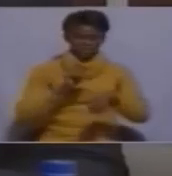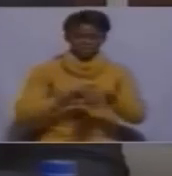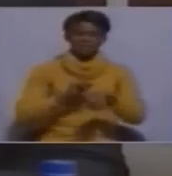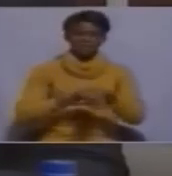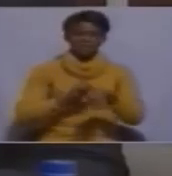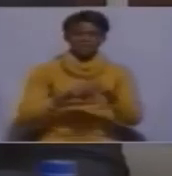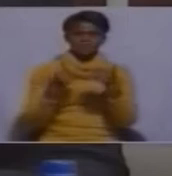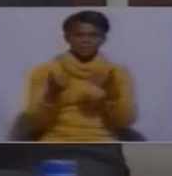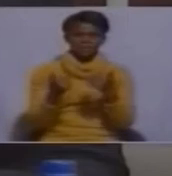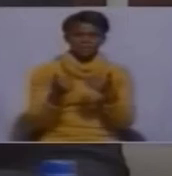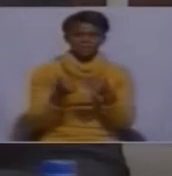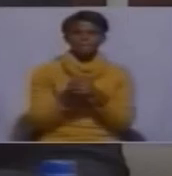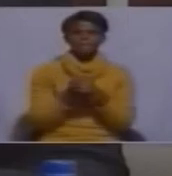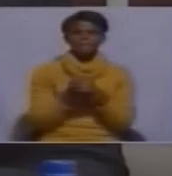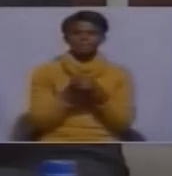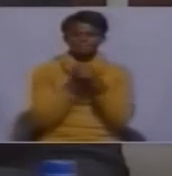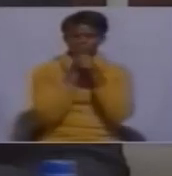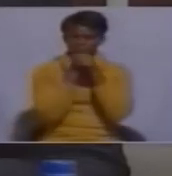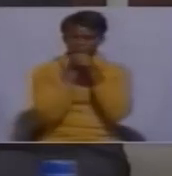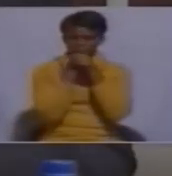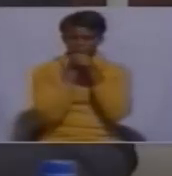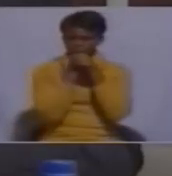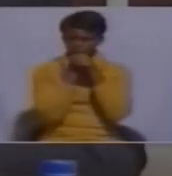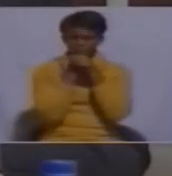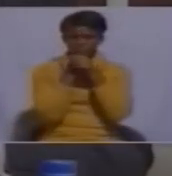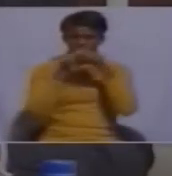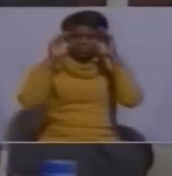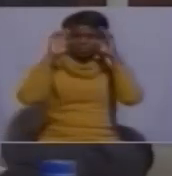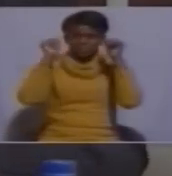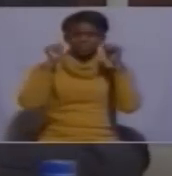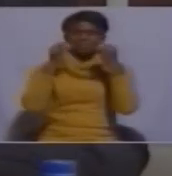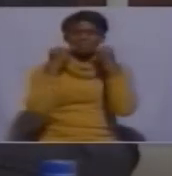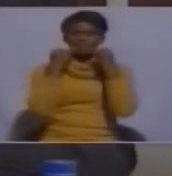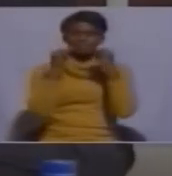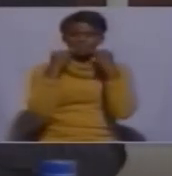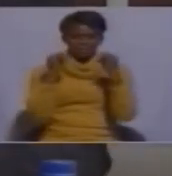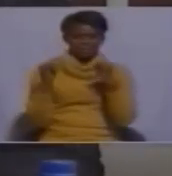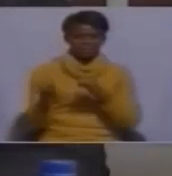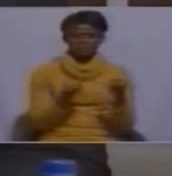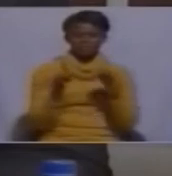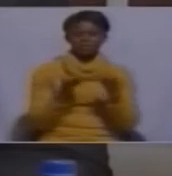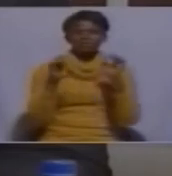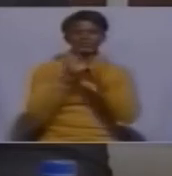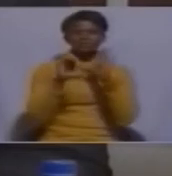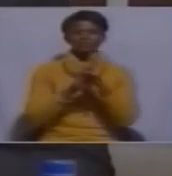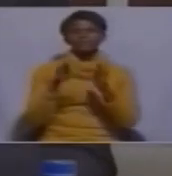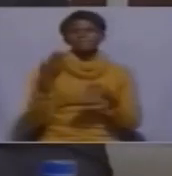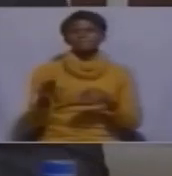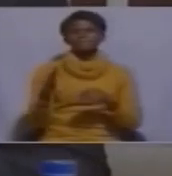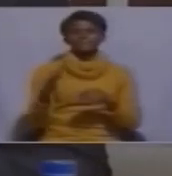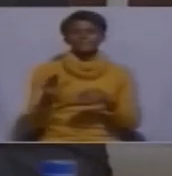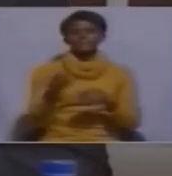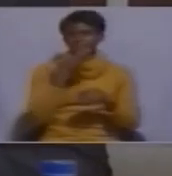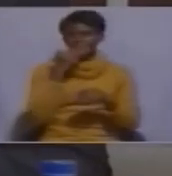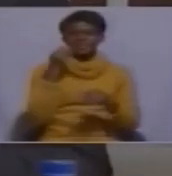the President had directed that we should actually implement the Constitution as it is. We should put it into